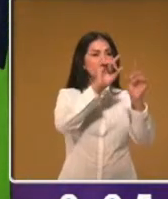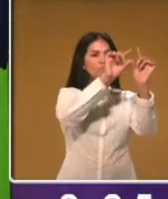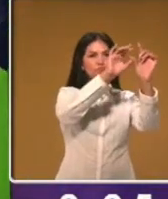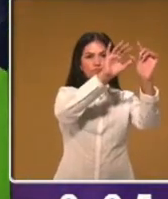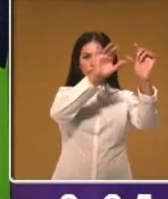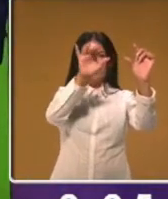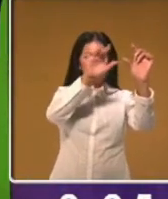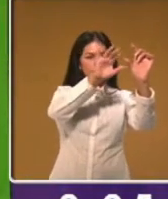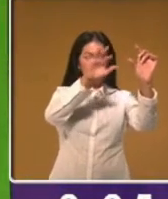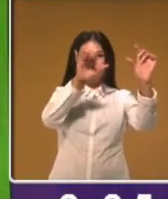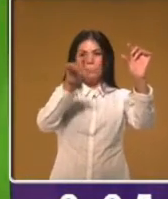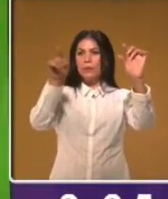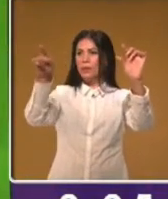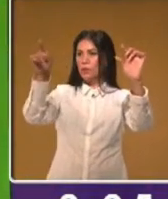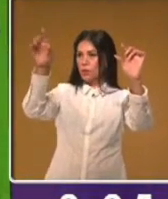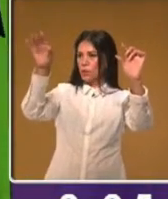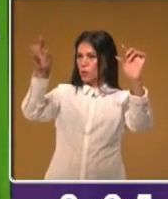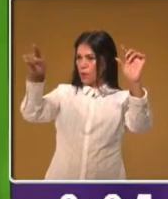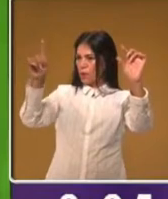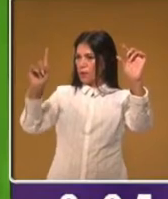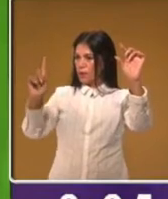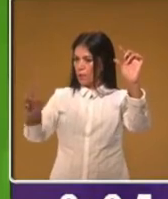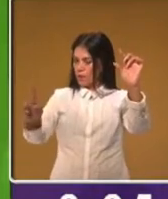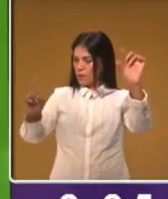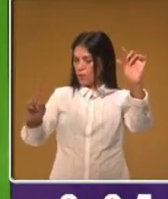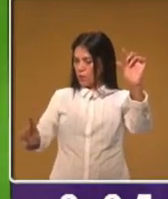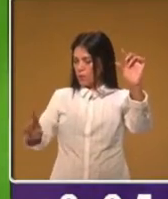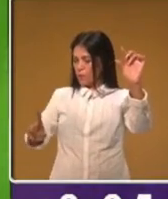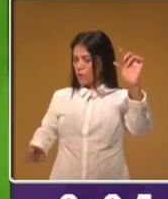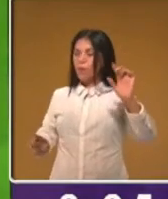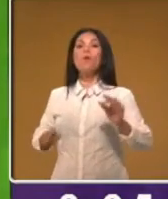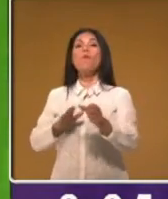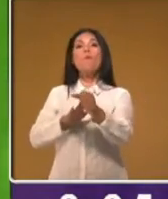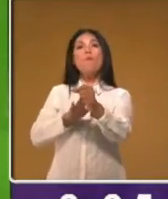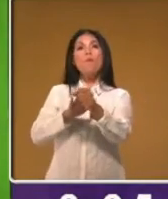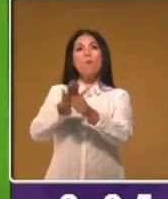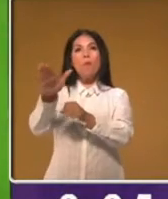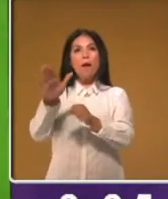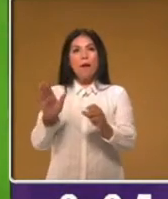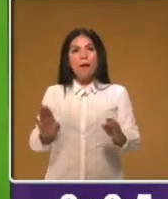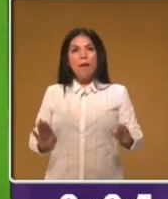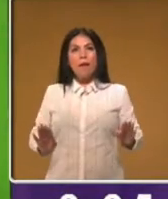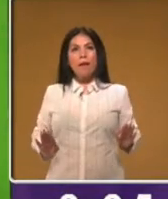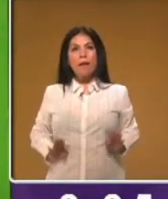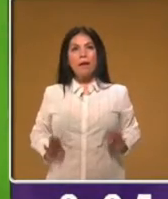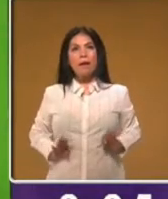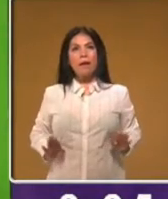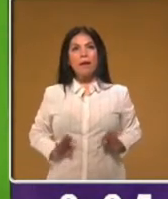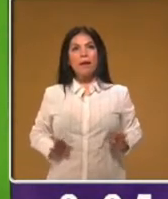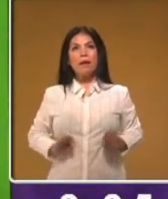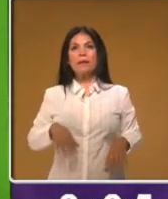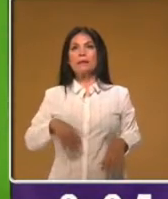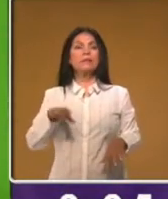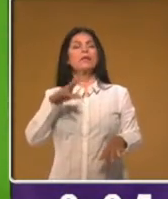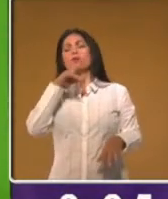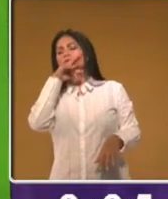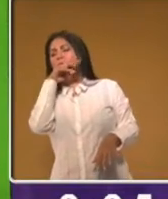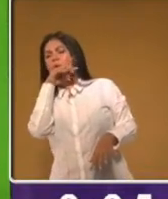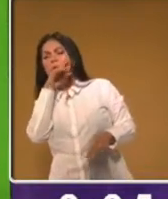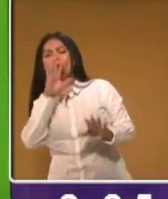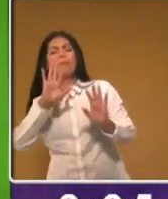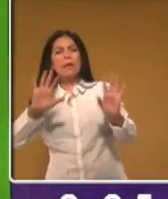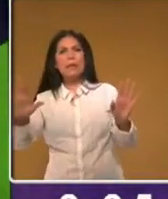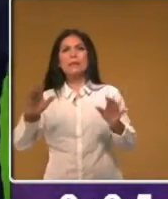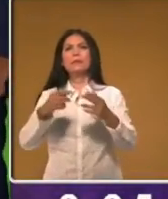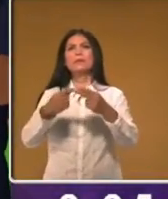check the air system. You're right, I will reheat it for you. Don't worry, I will call the waiter.